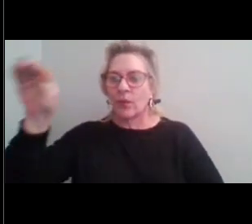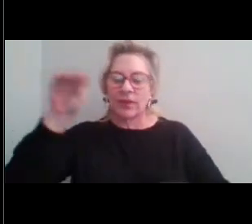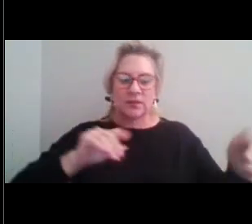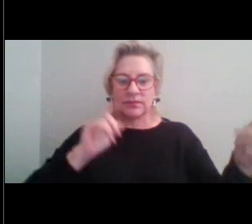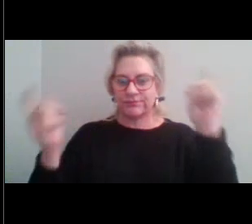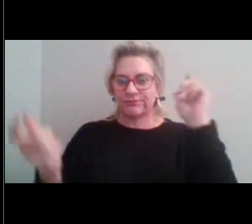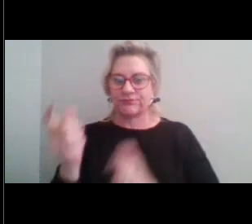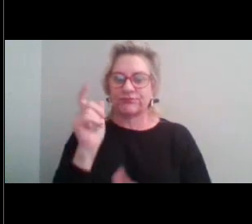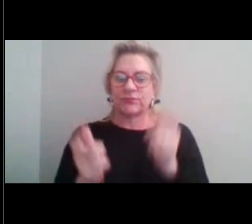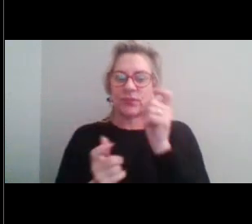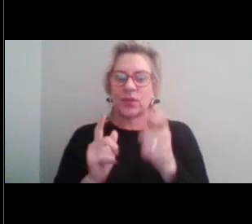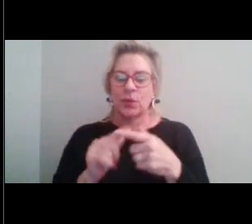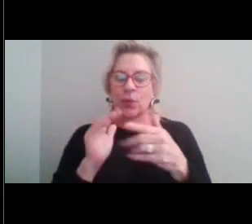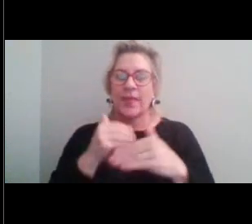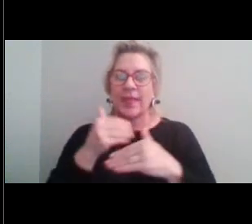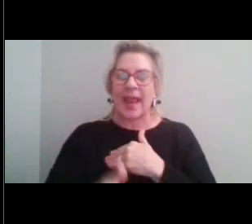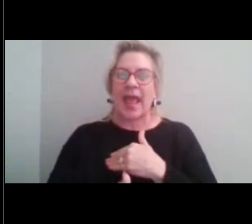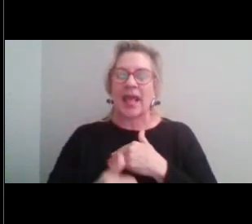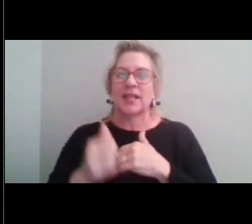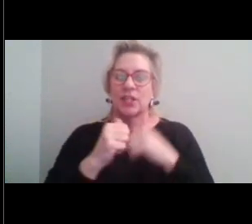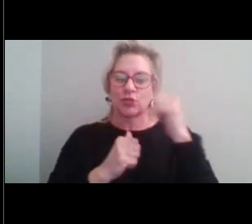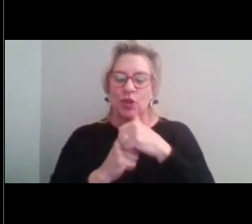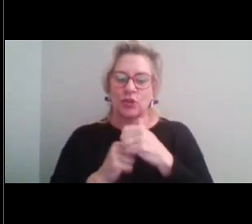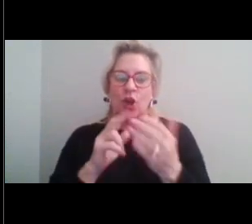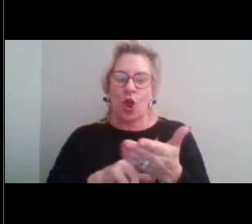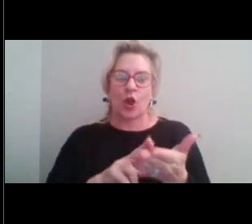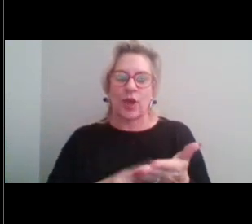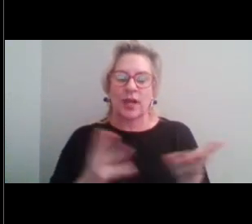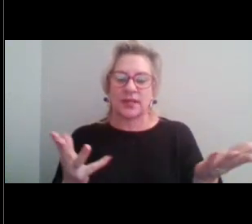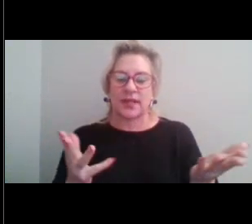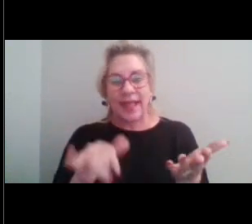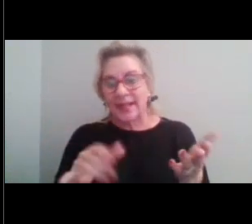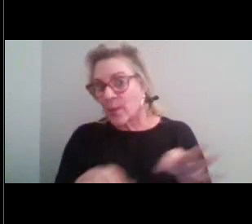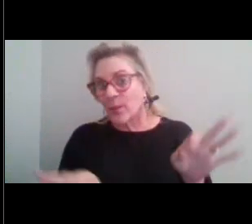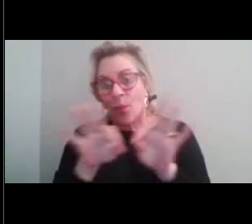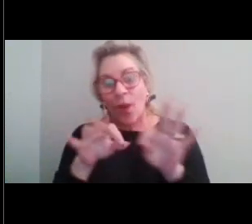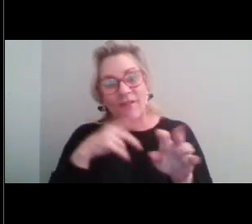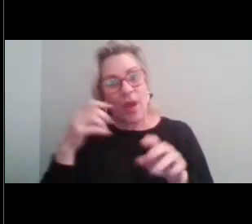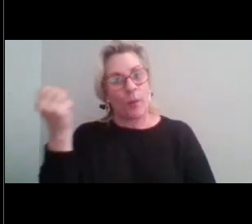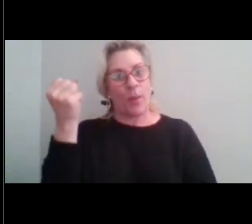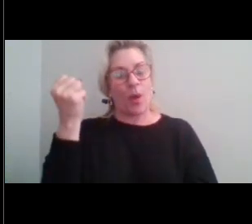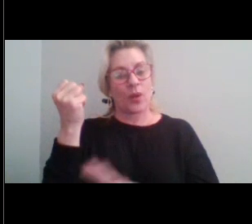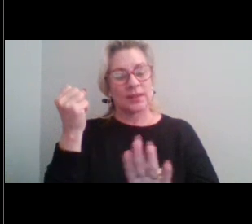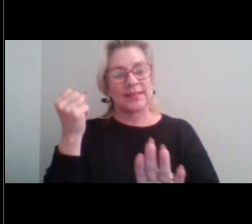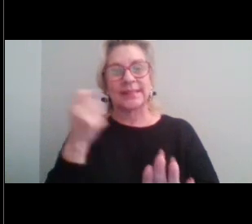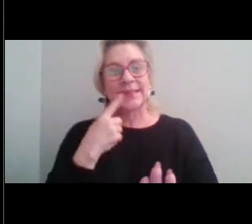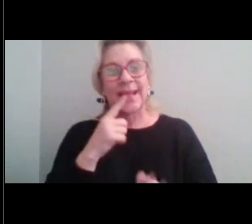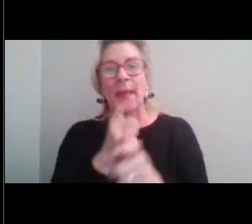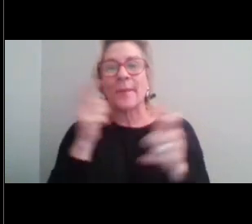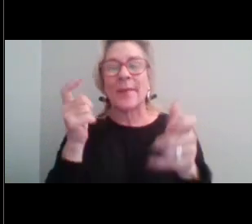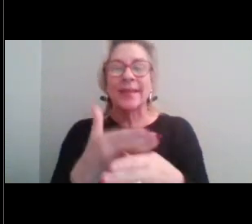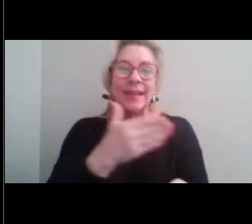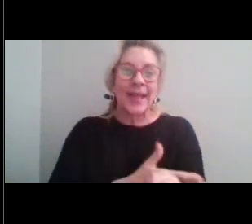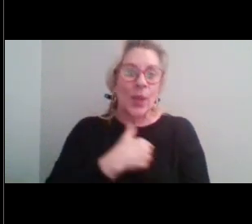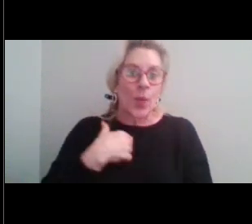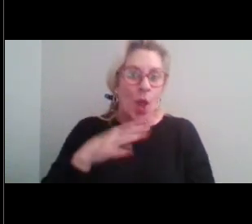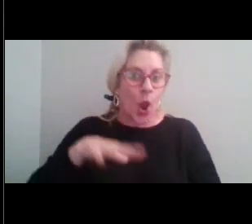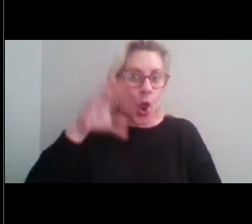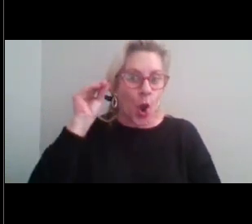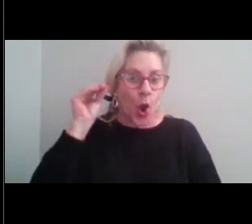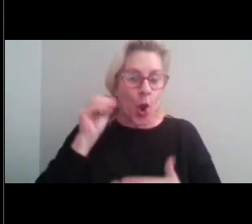we enter our next construction contracts. And that's important because I got to pause here and say the biggest lesson learned on this project